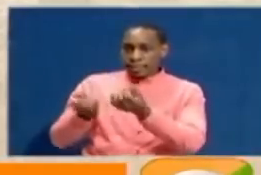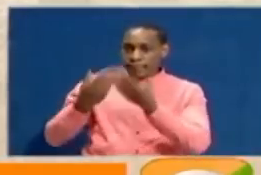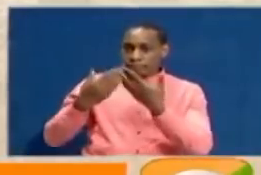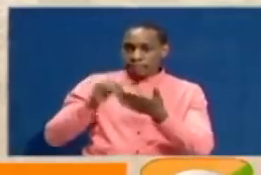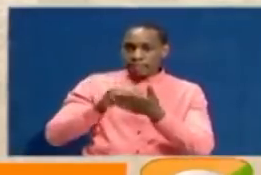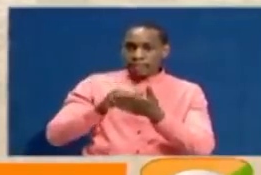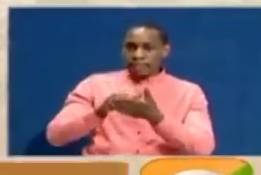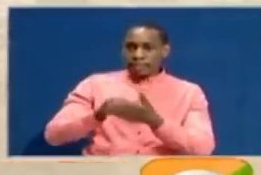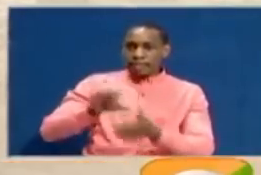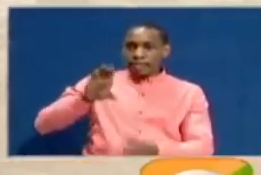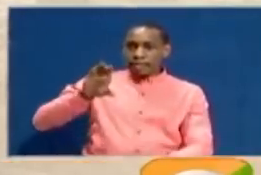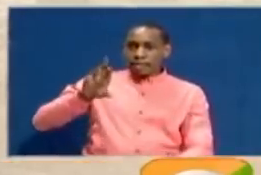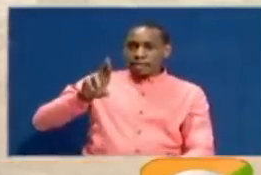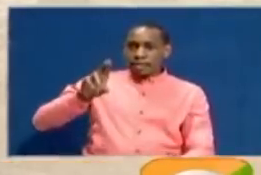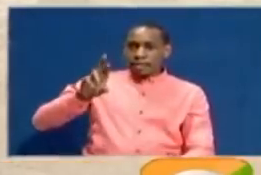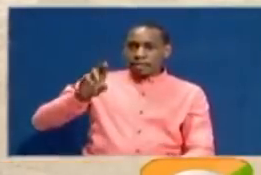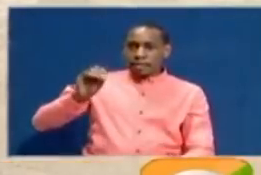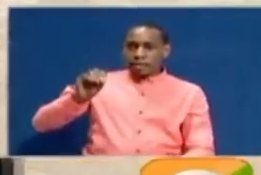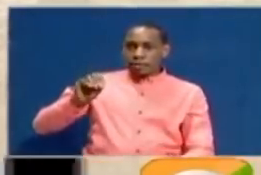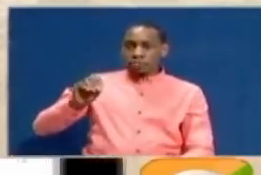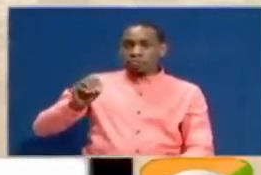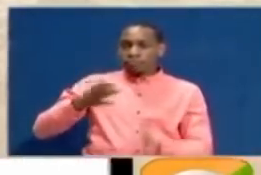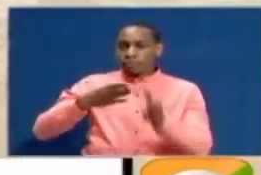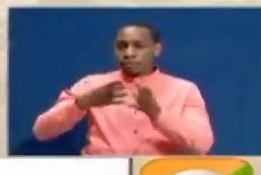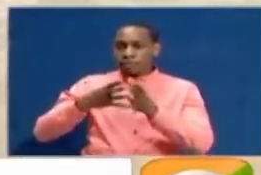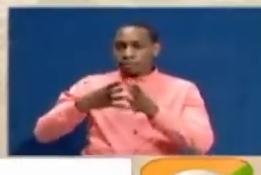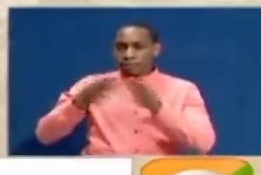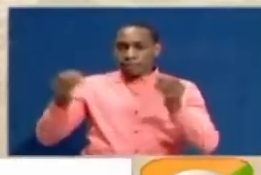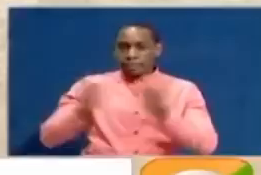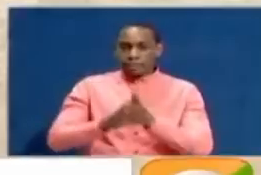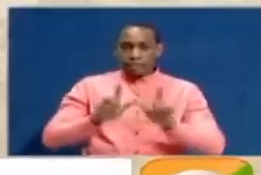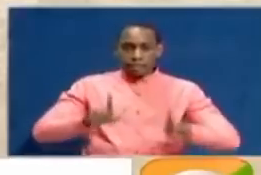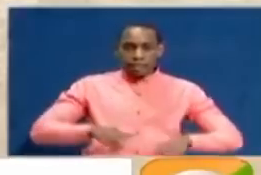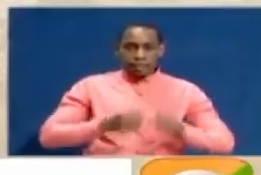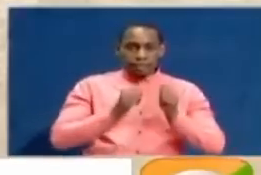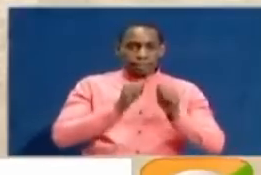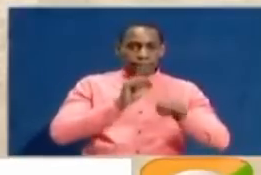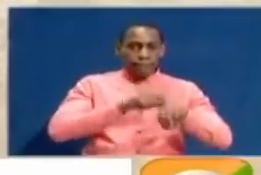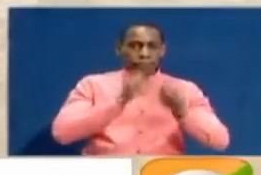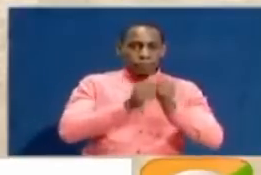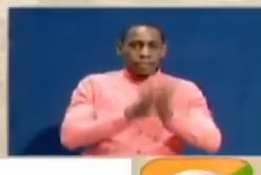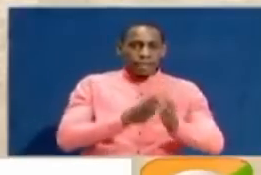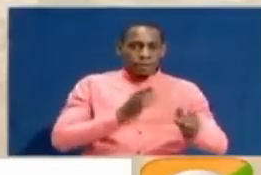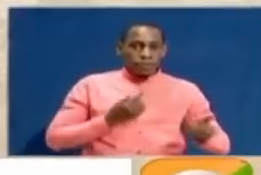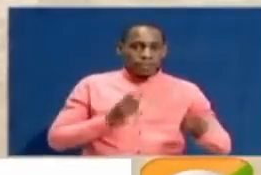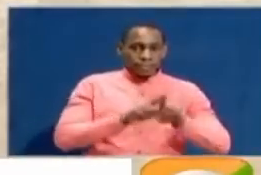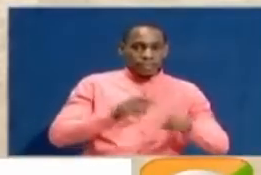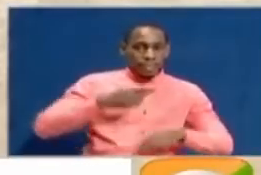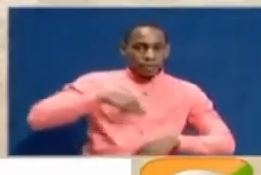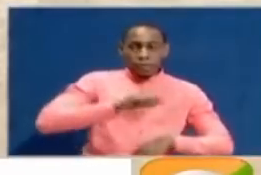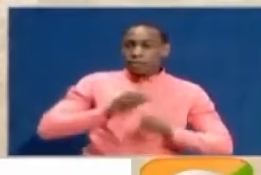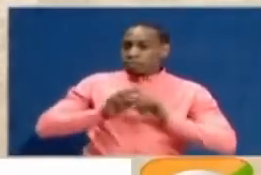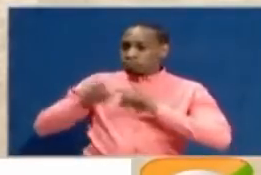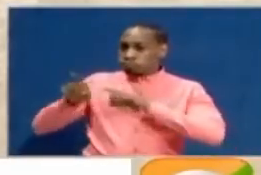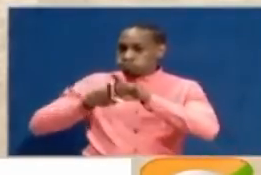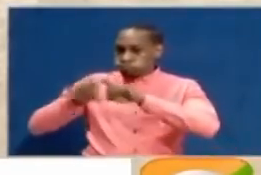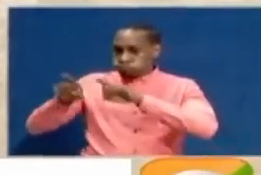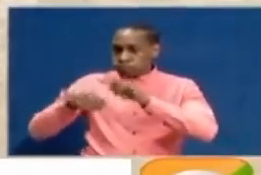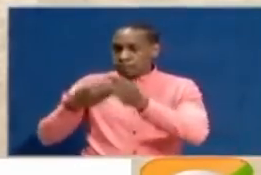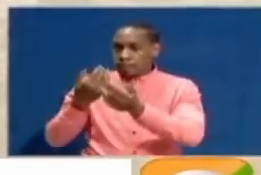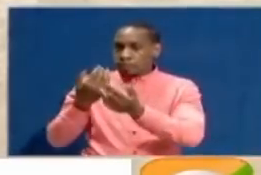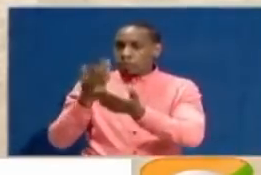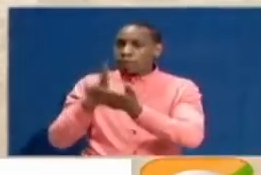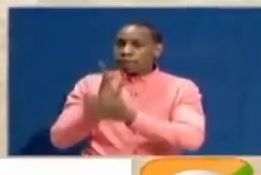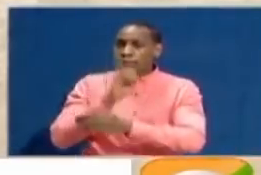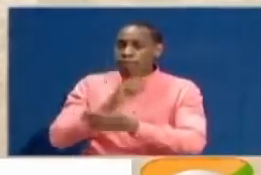missing. So we got concerned. I live in Embu with my sister. So we had to travel, and we got